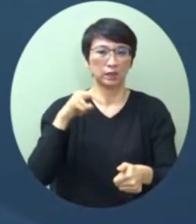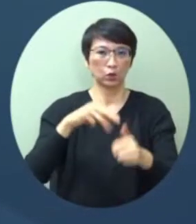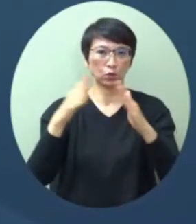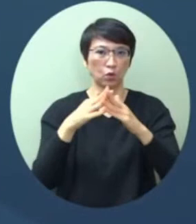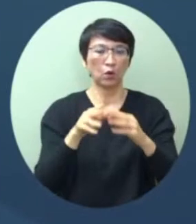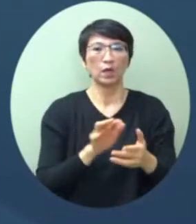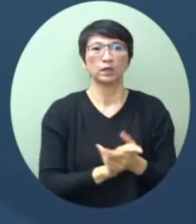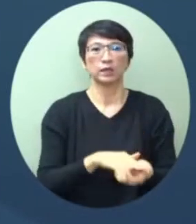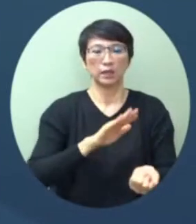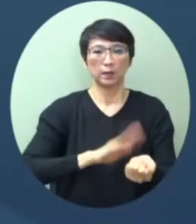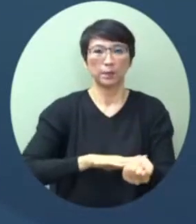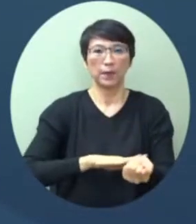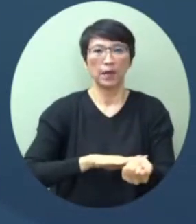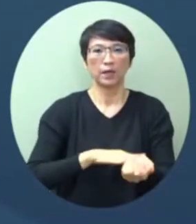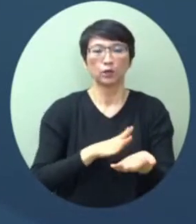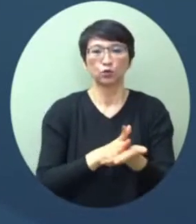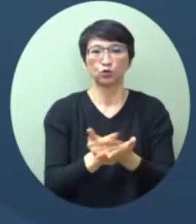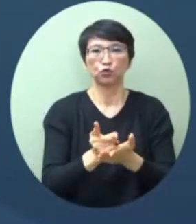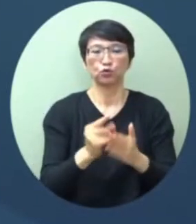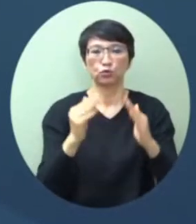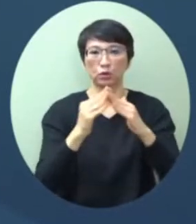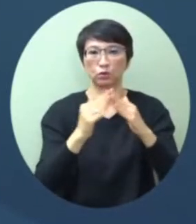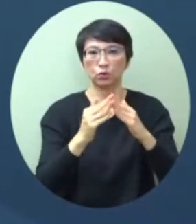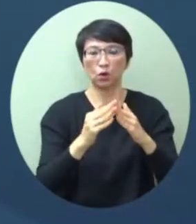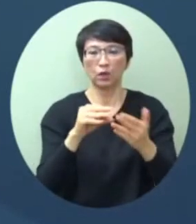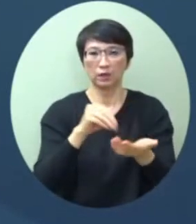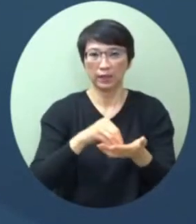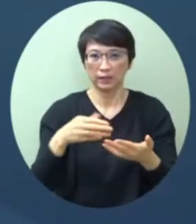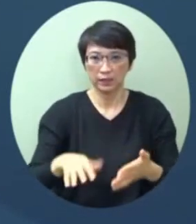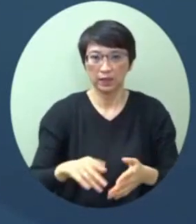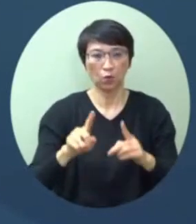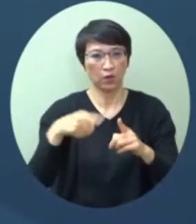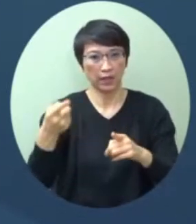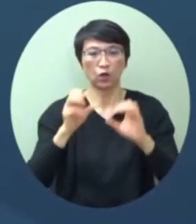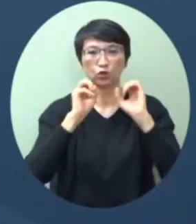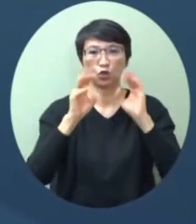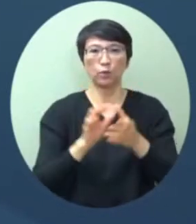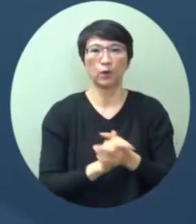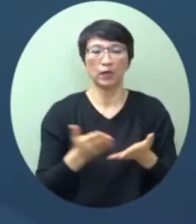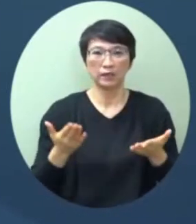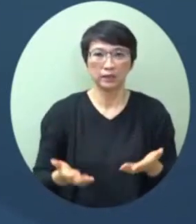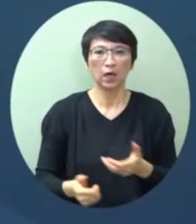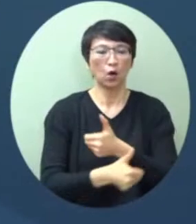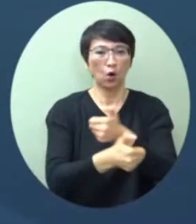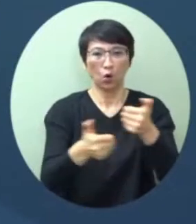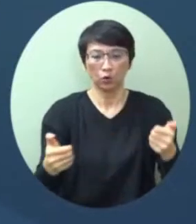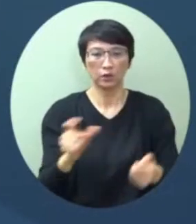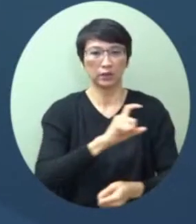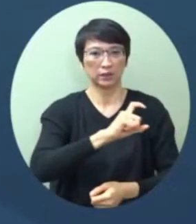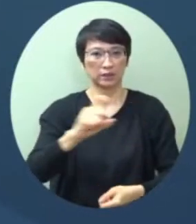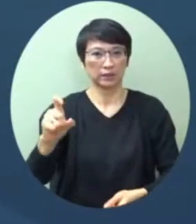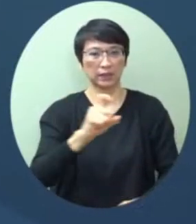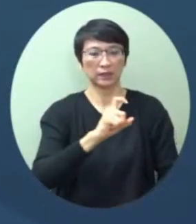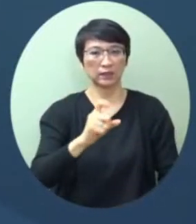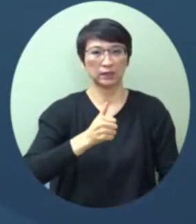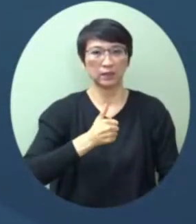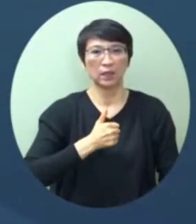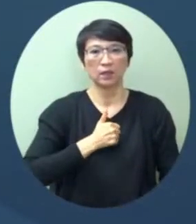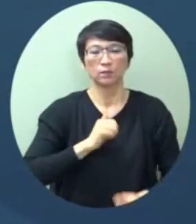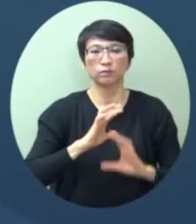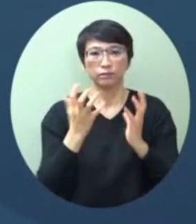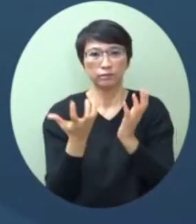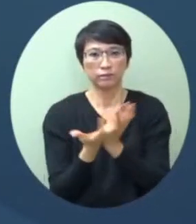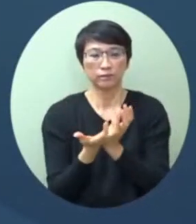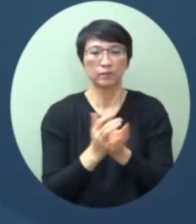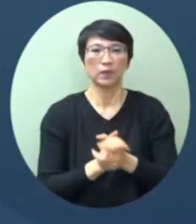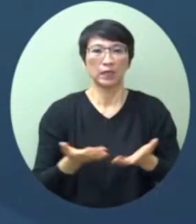fleet. So when HA has confirmed the locations of designated clinics, we will